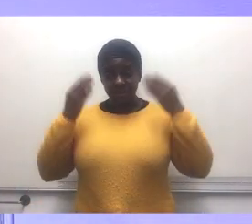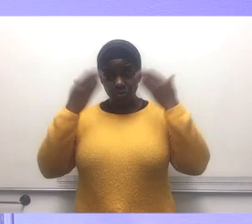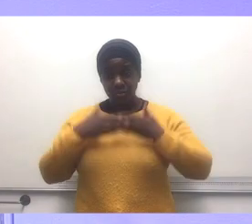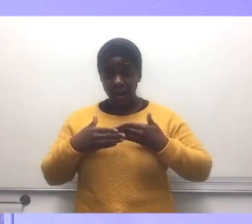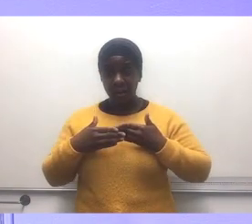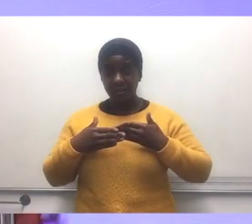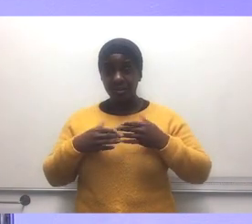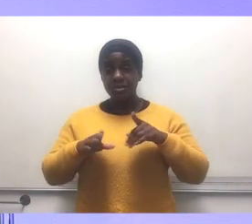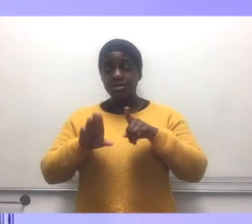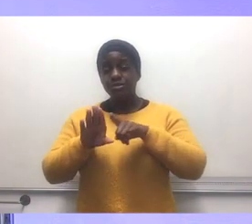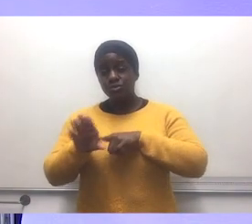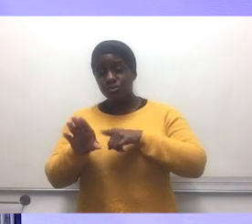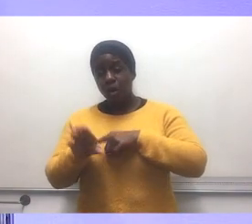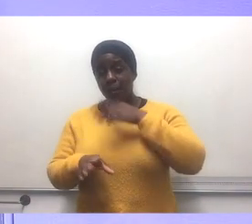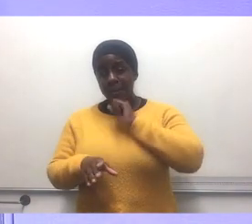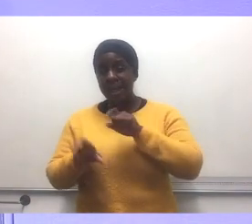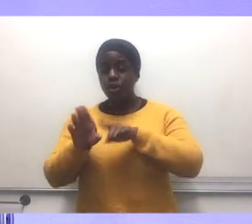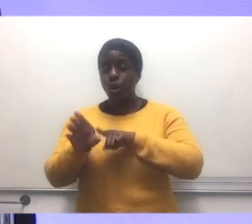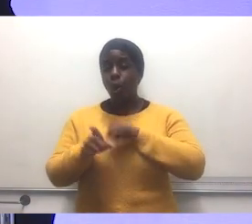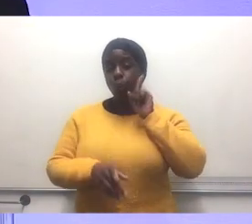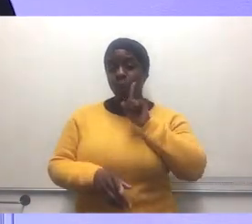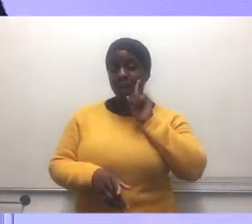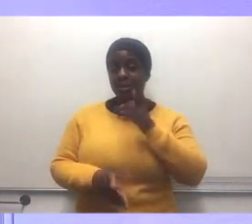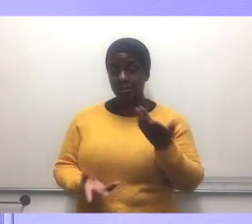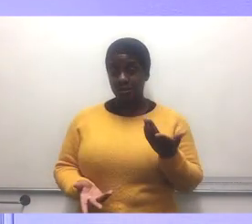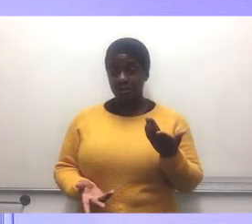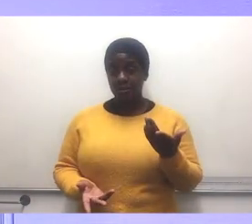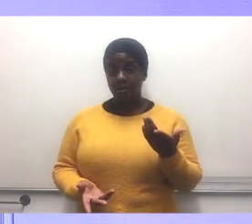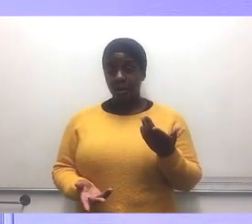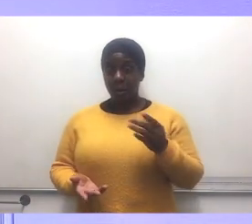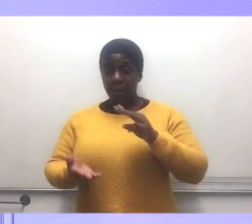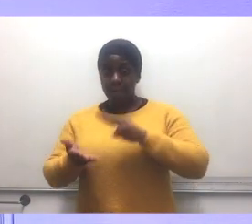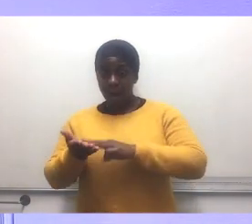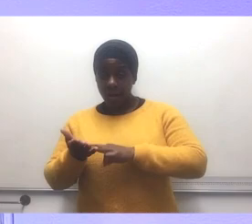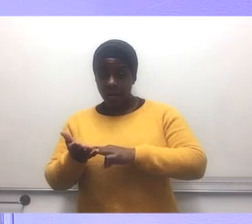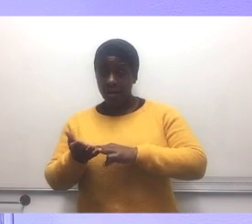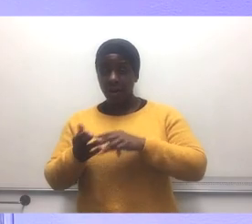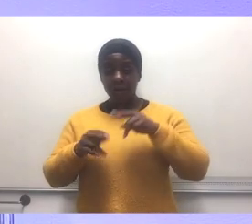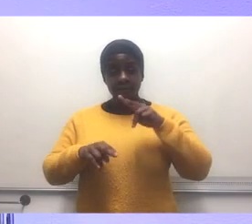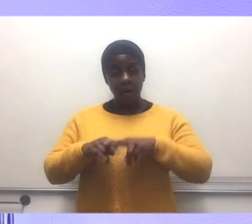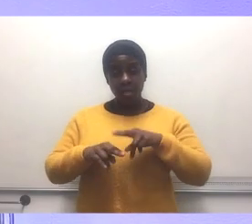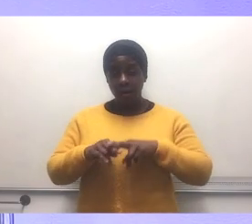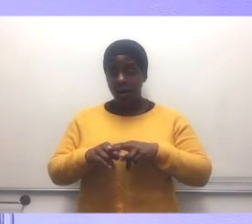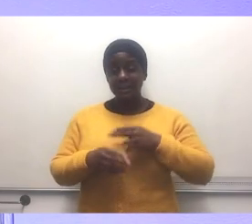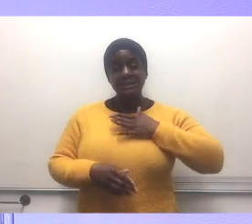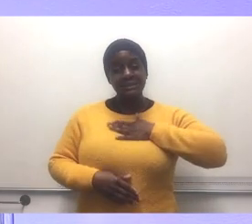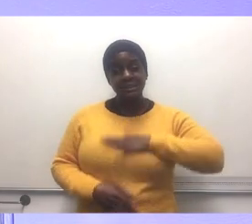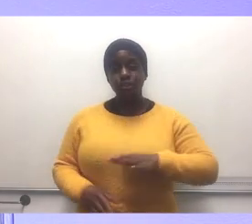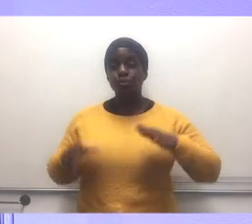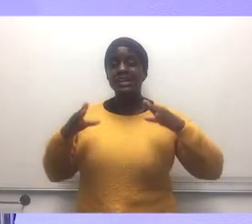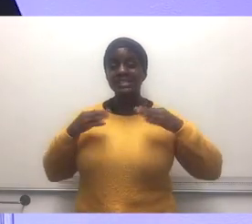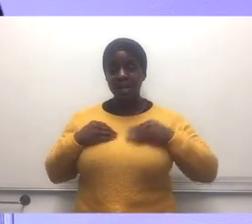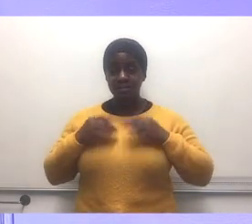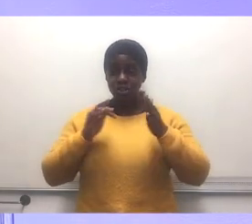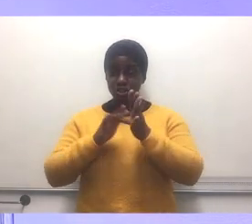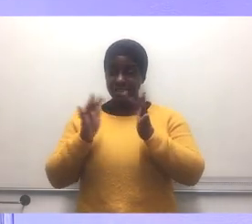Young man tonight, young woman, there is this mother tonight, this father. You need to accept Jesus